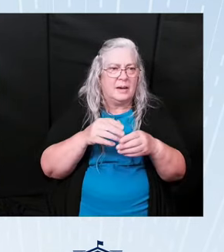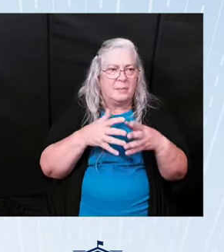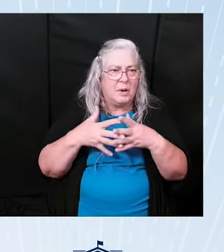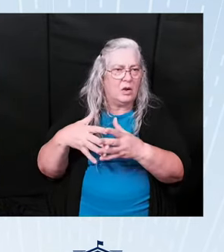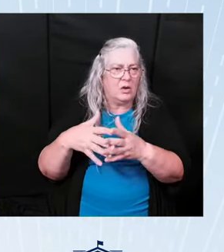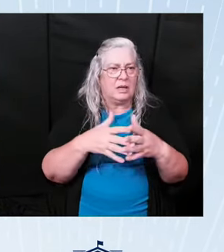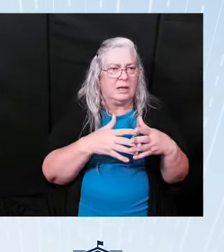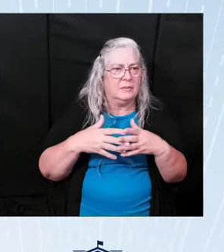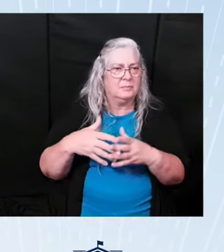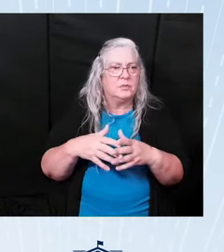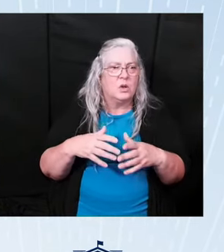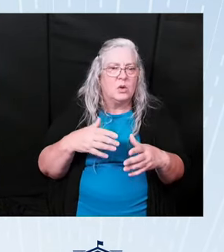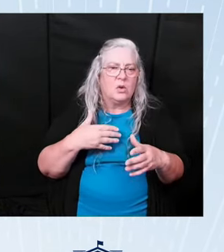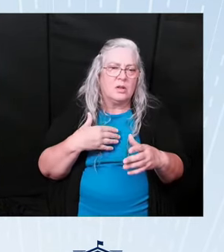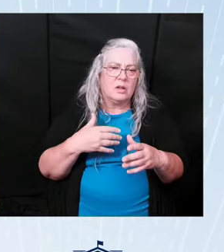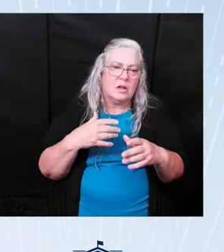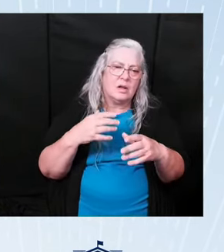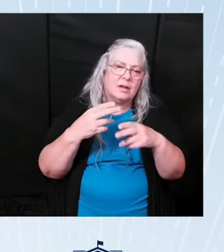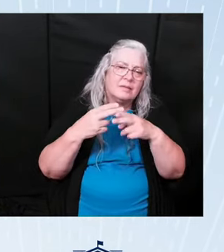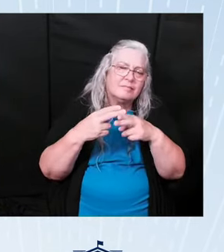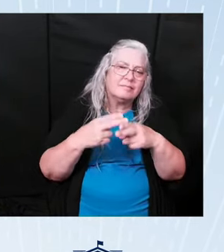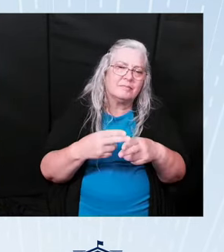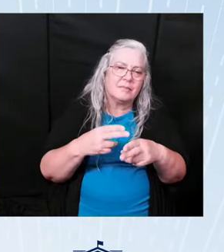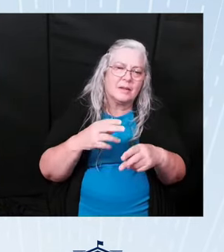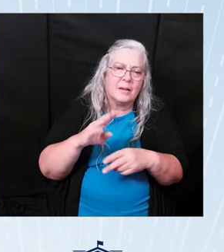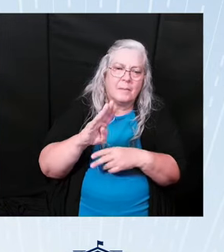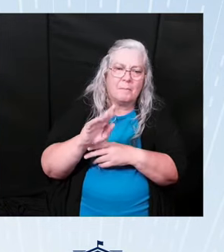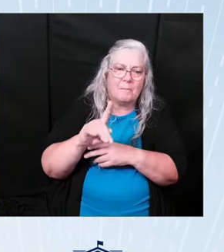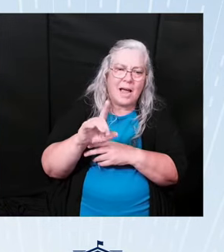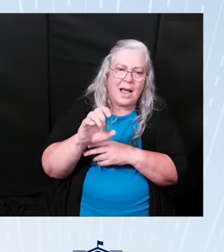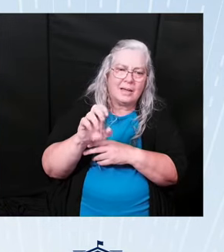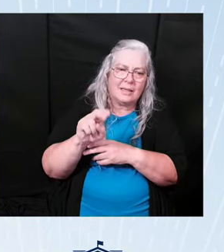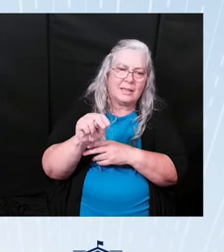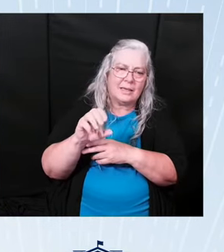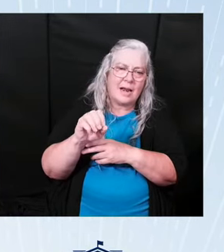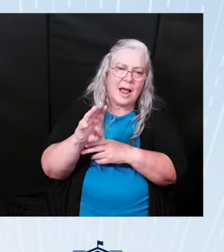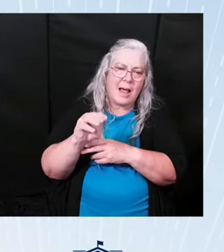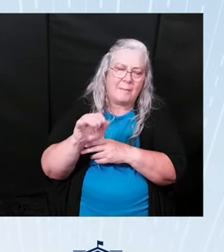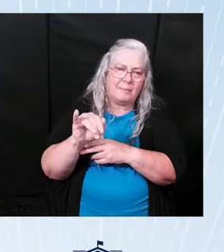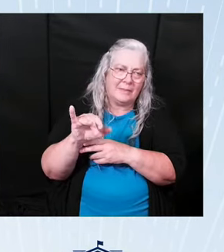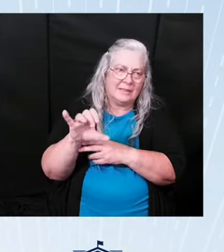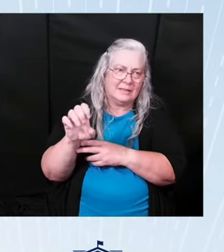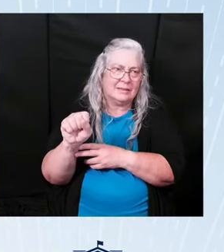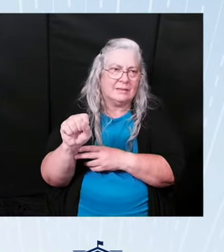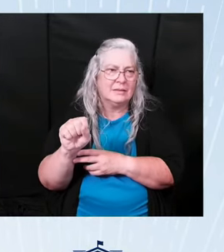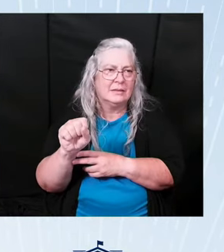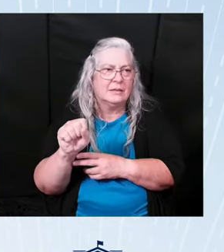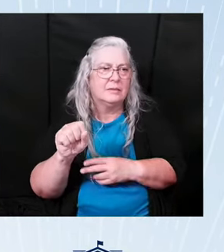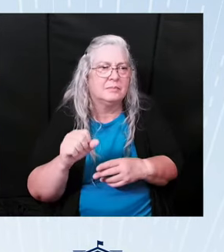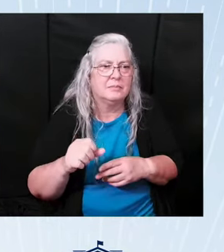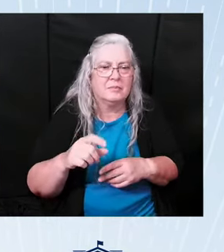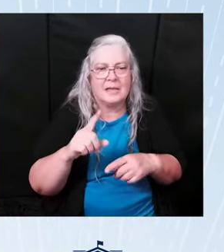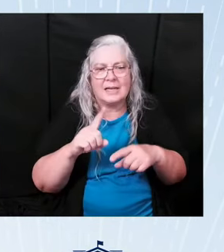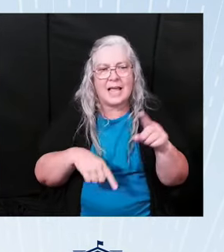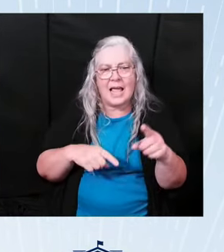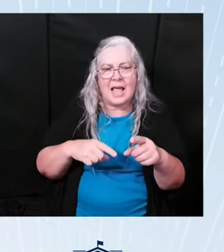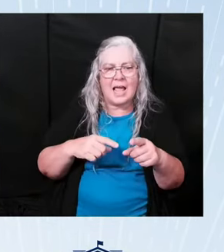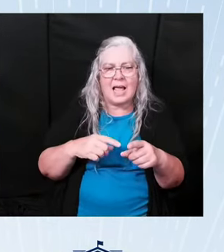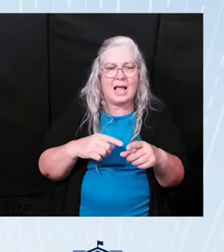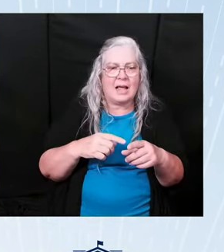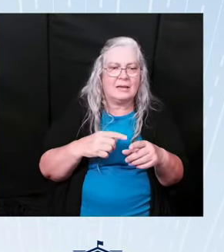as Bidenomics. And there can be no debate. You cannot have a strong economy without having the best infrastructure. It's the